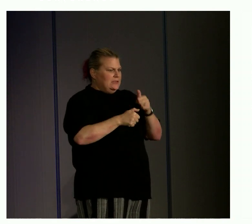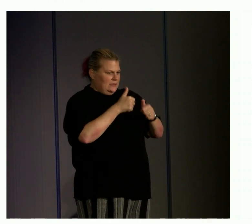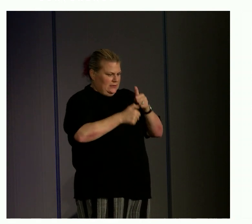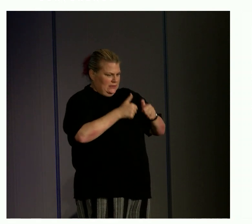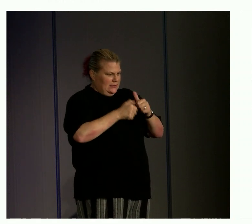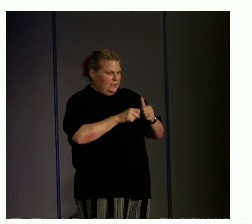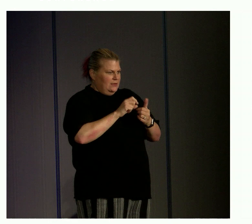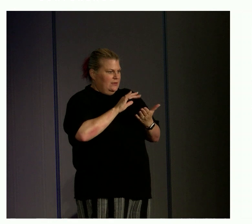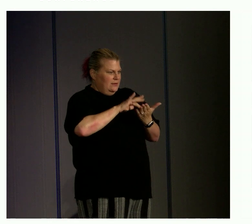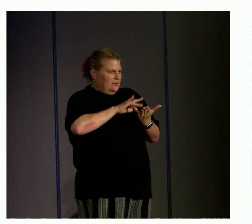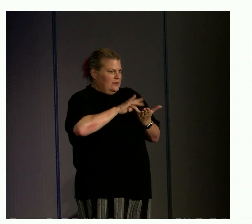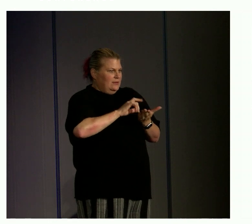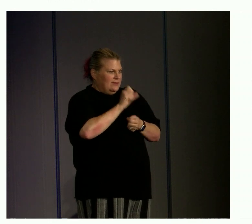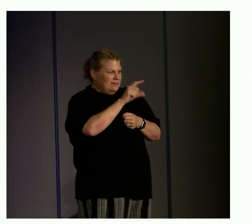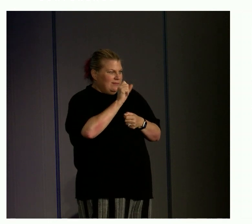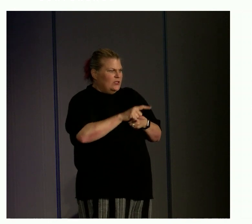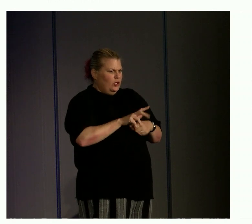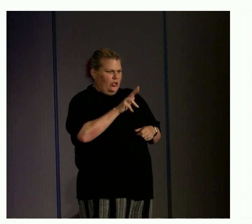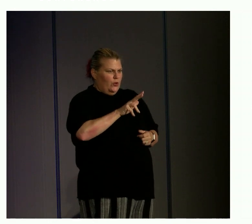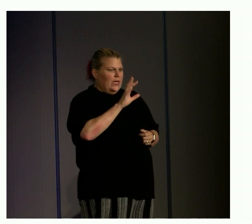it. So it's